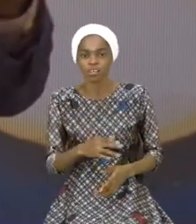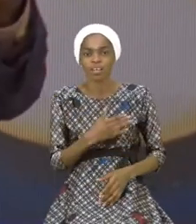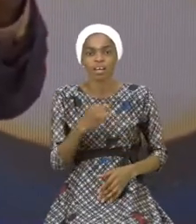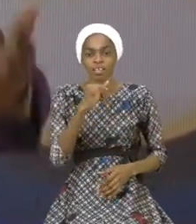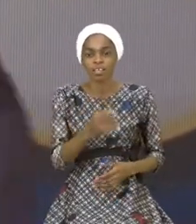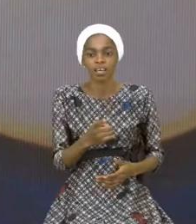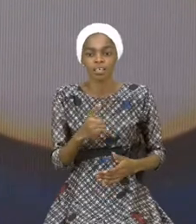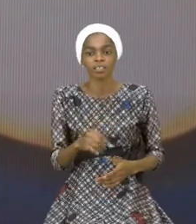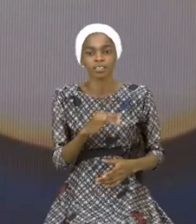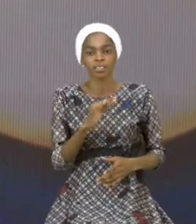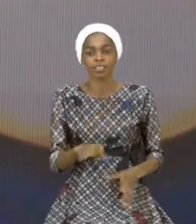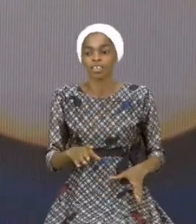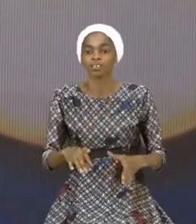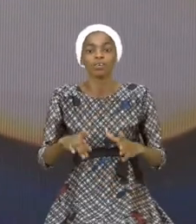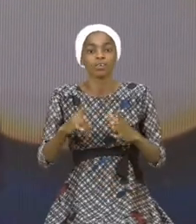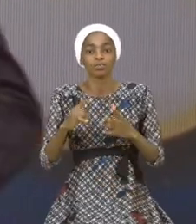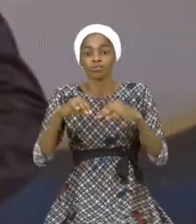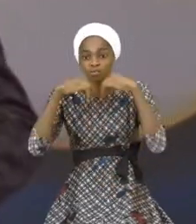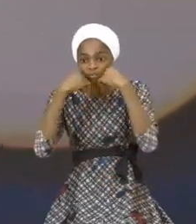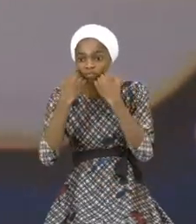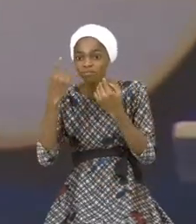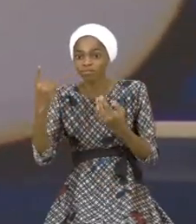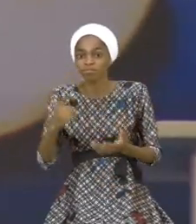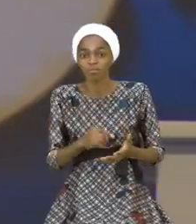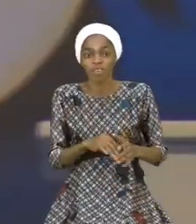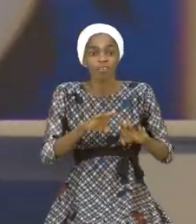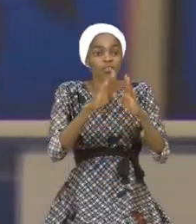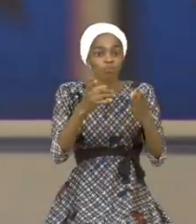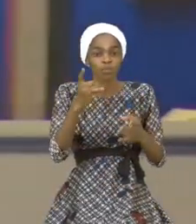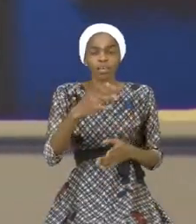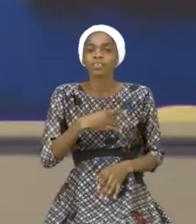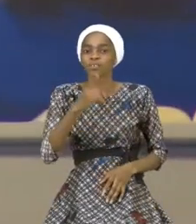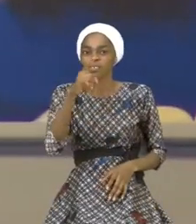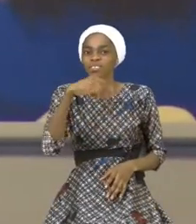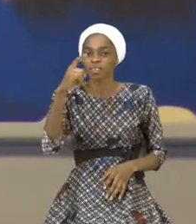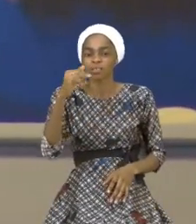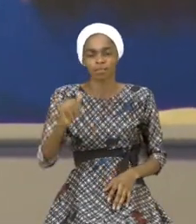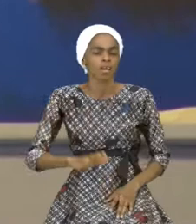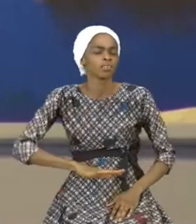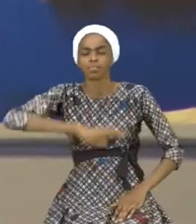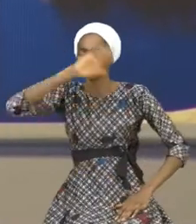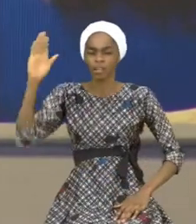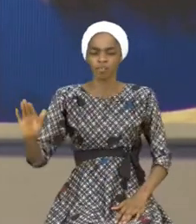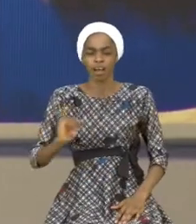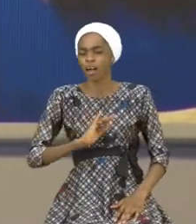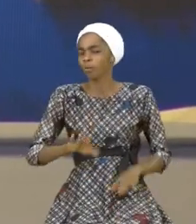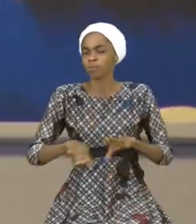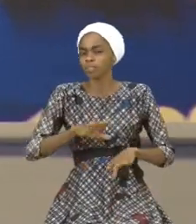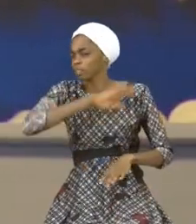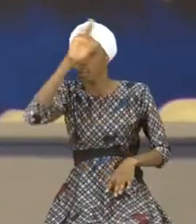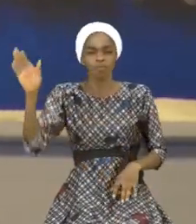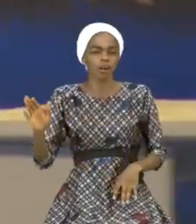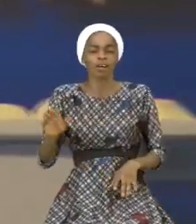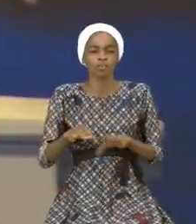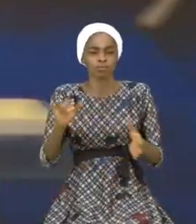to an open shame. And then you told yourself, never, I will never do that again. You